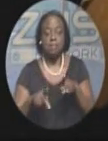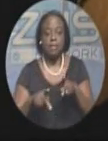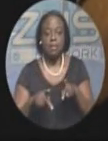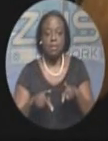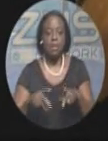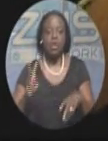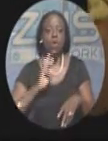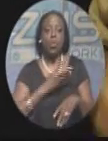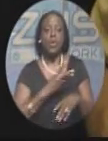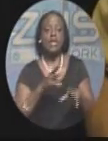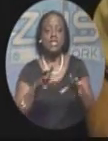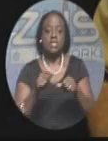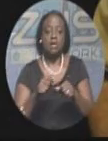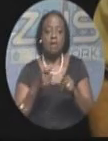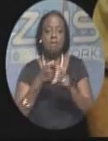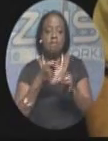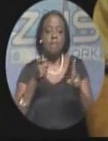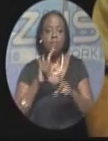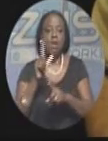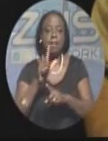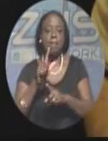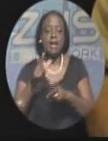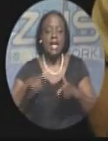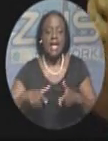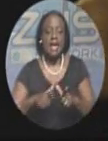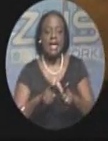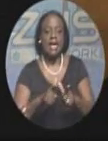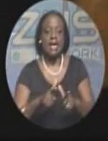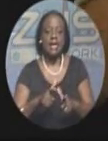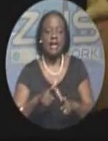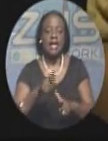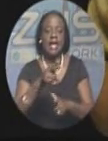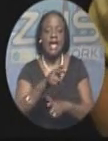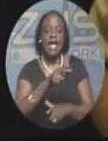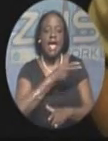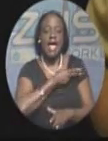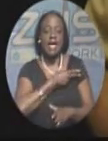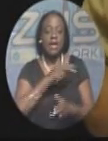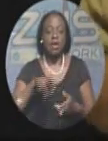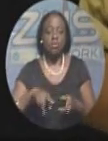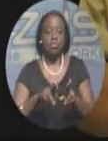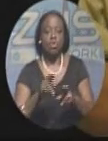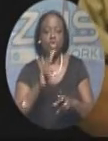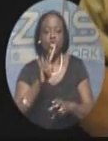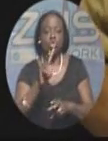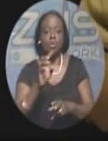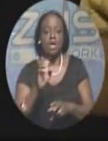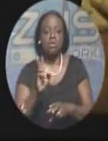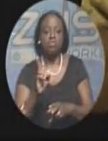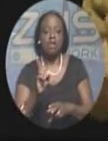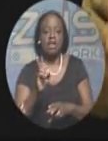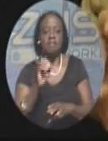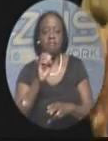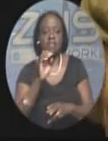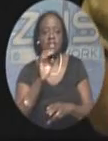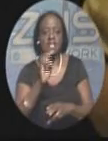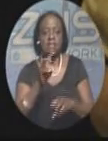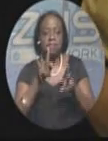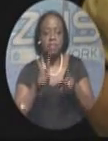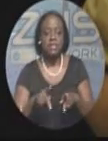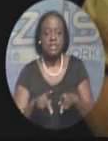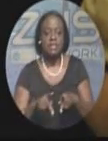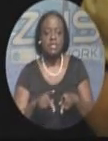the Lamumba Lane, Yamacross Shores, Hannah Road, 207 persons that we evacuated using